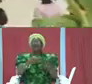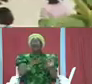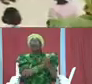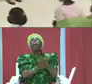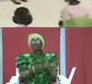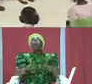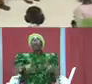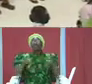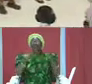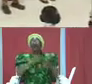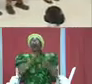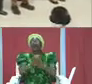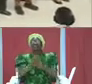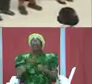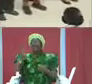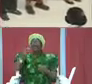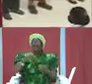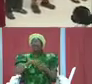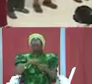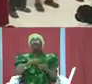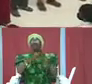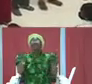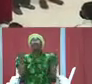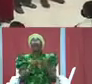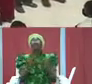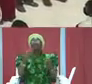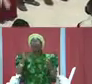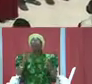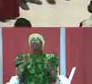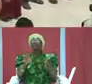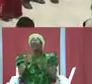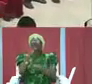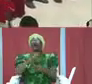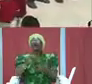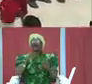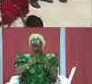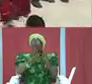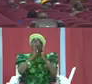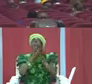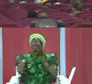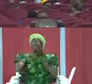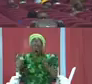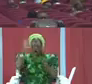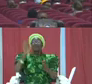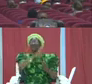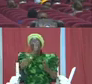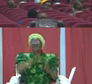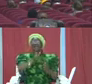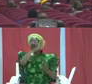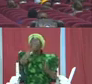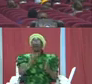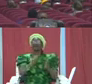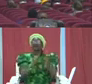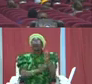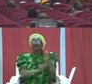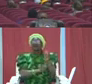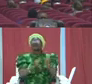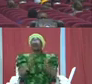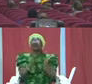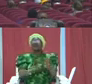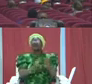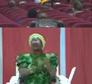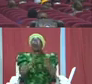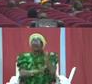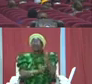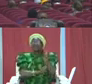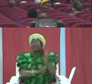God. I pray that they will never, never backslide. And every backslider that has decided to come back